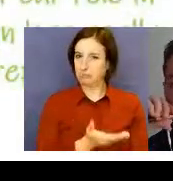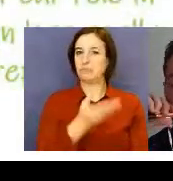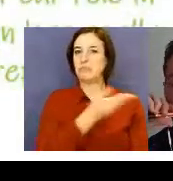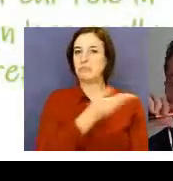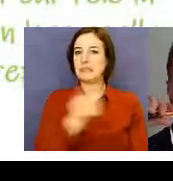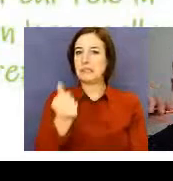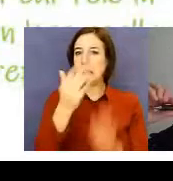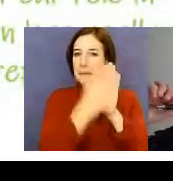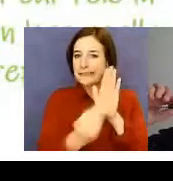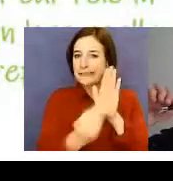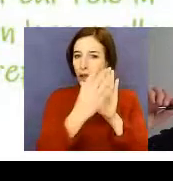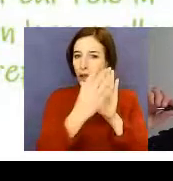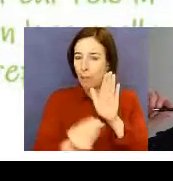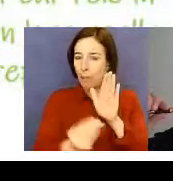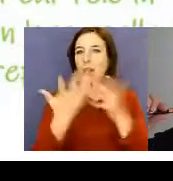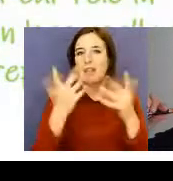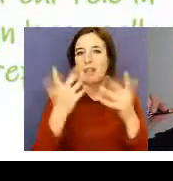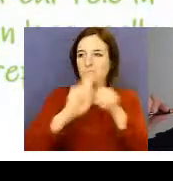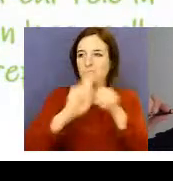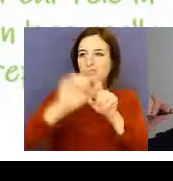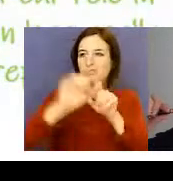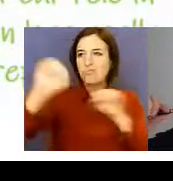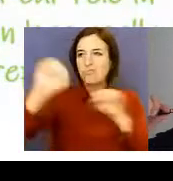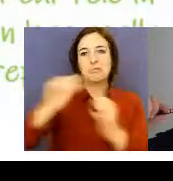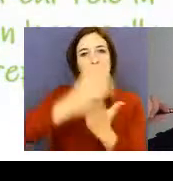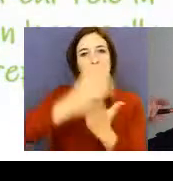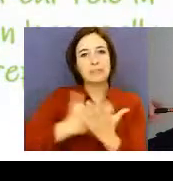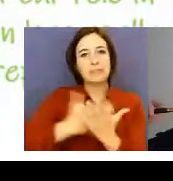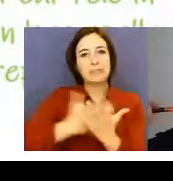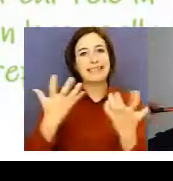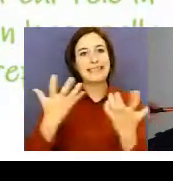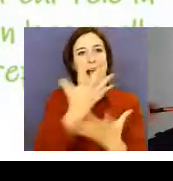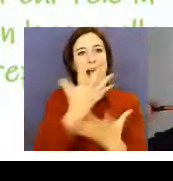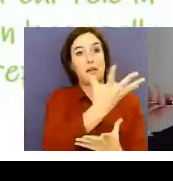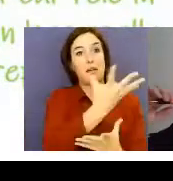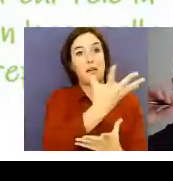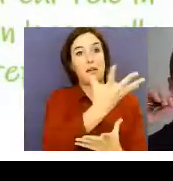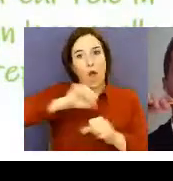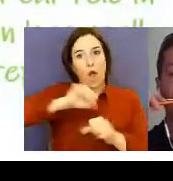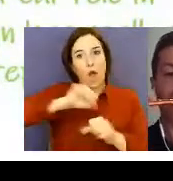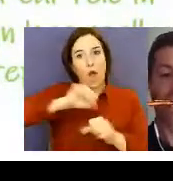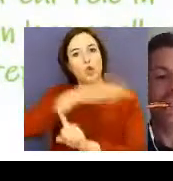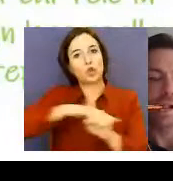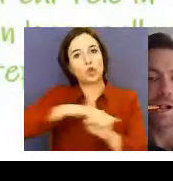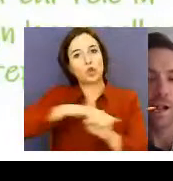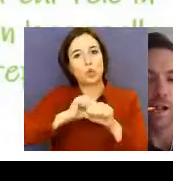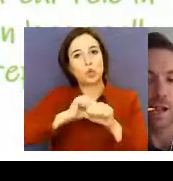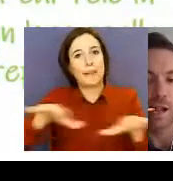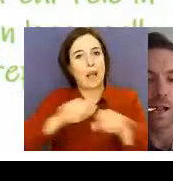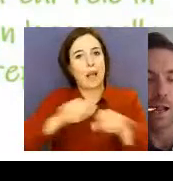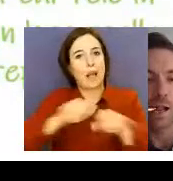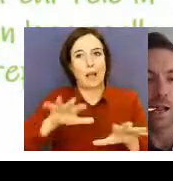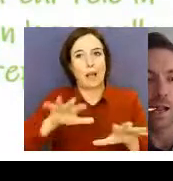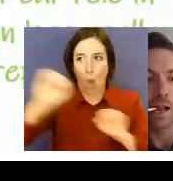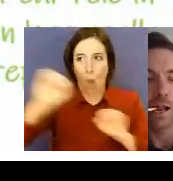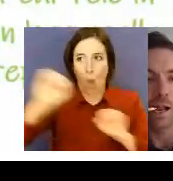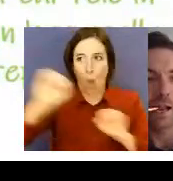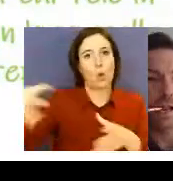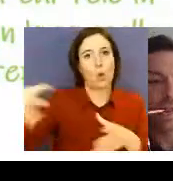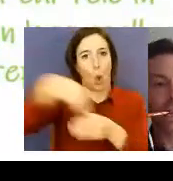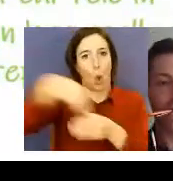have amplified the campaign using their social media channels and website content. And we're finding also that the charities are using the campaign to